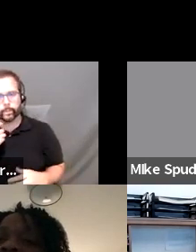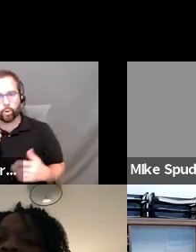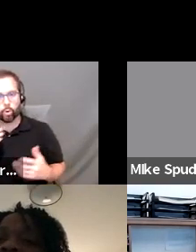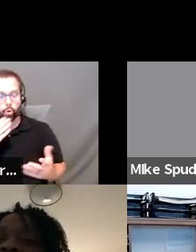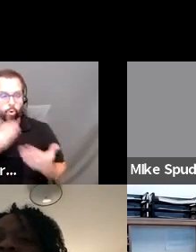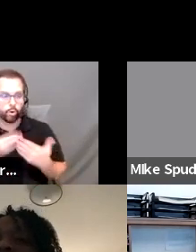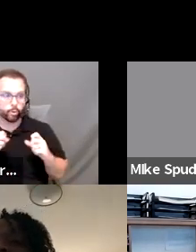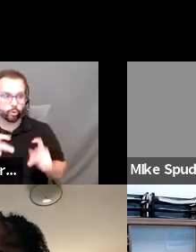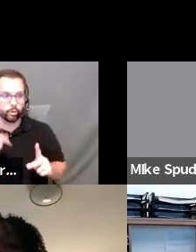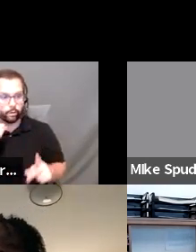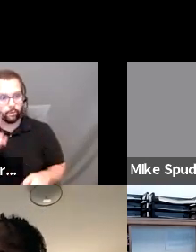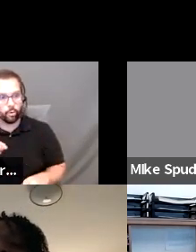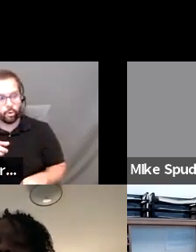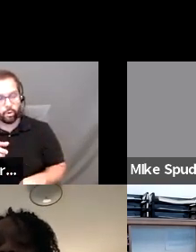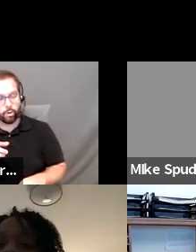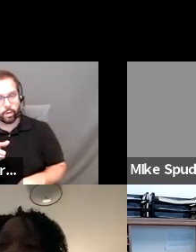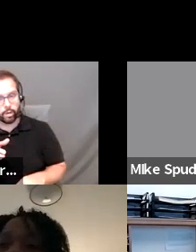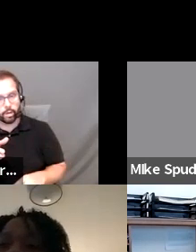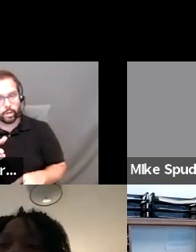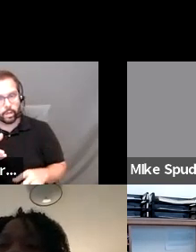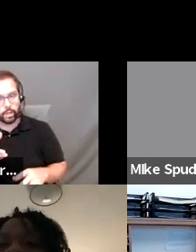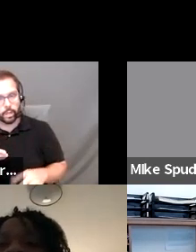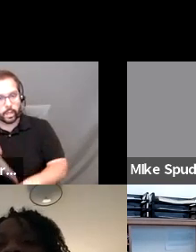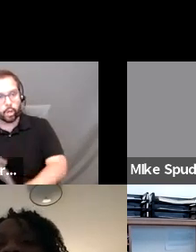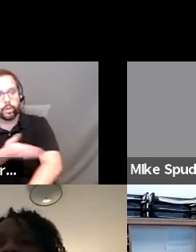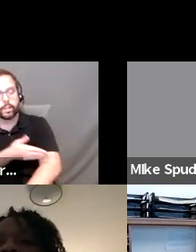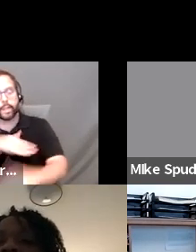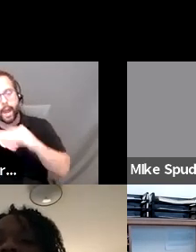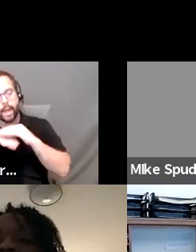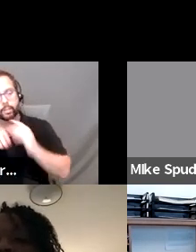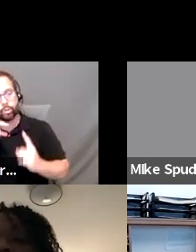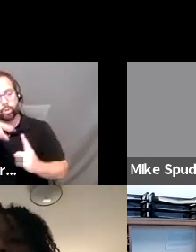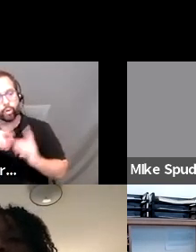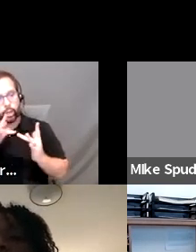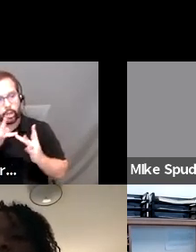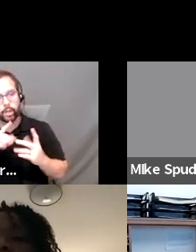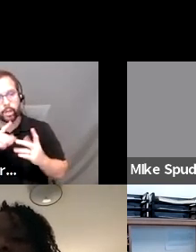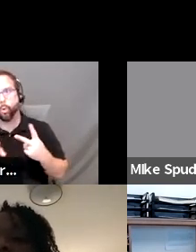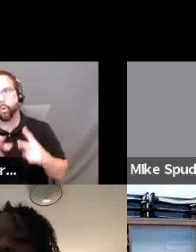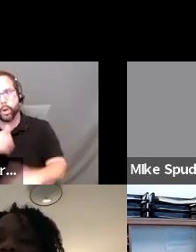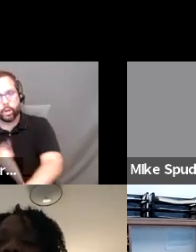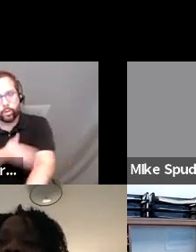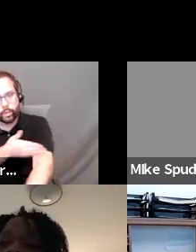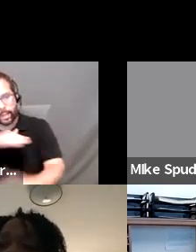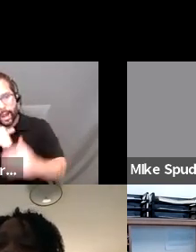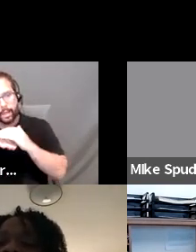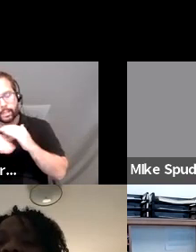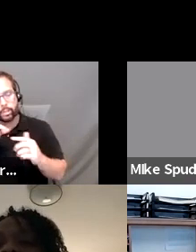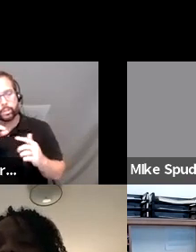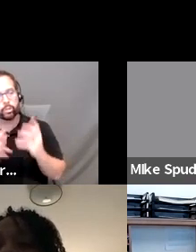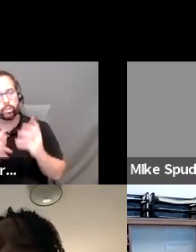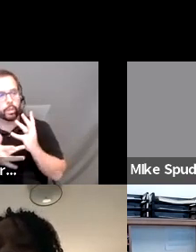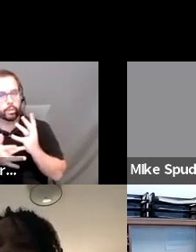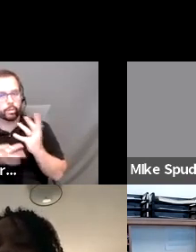access to, the internet and to increase access to technology is, a